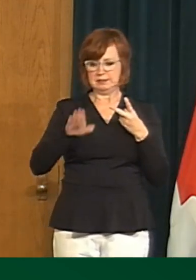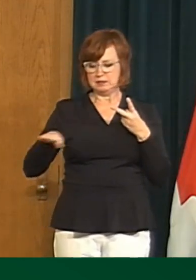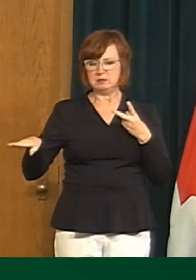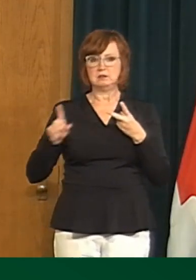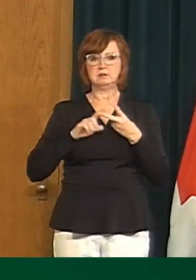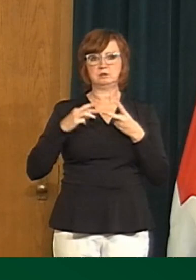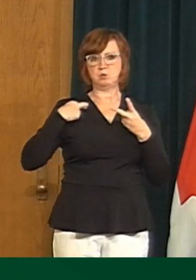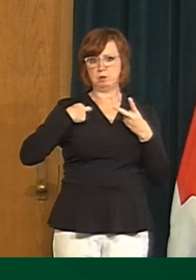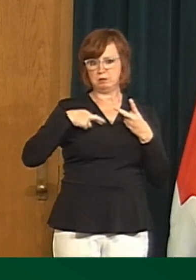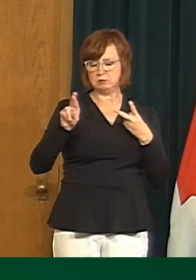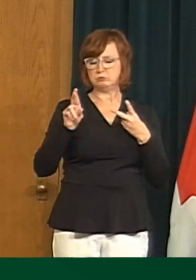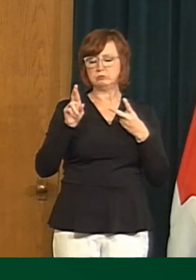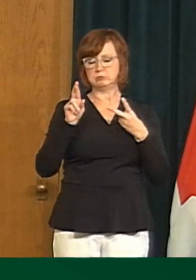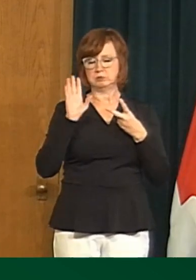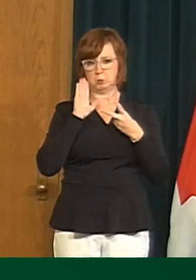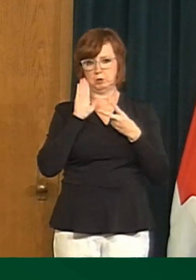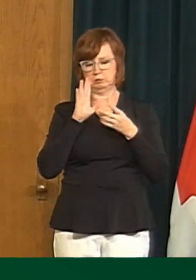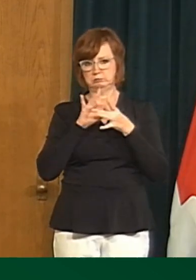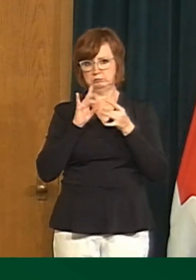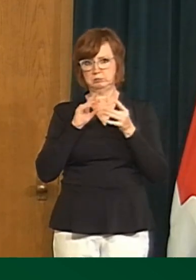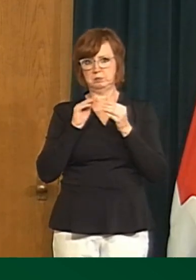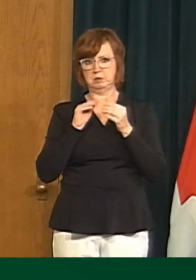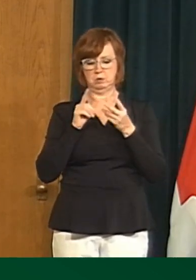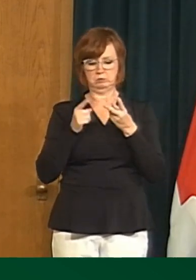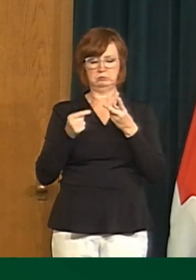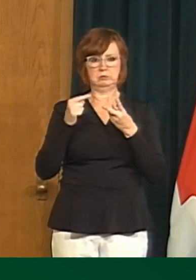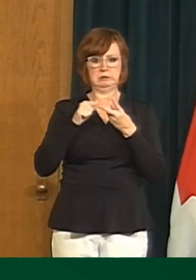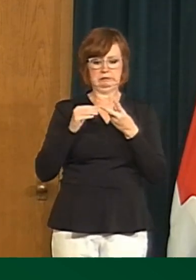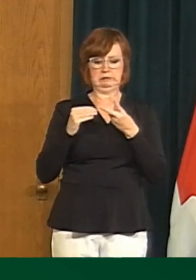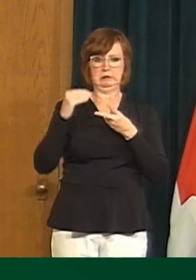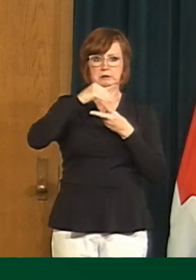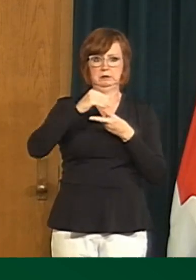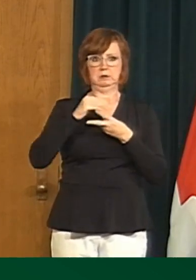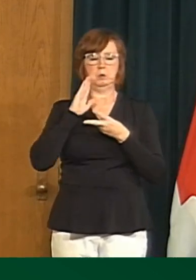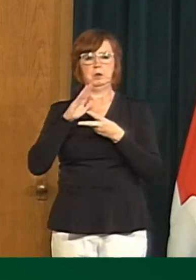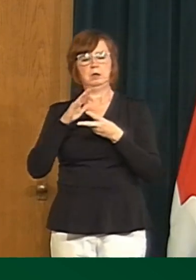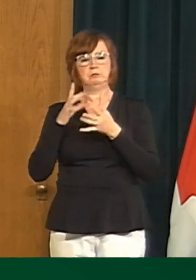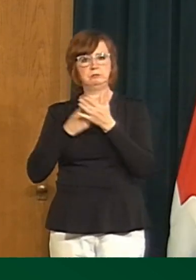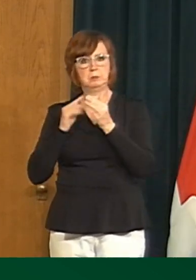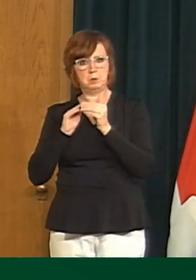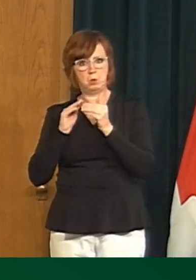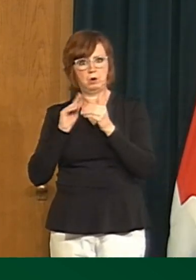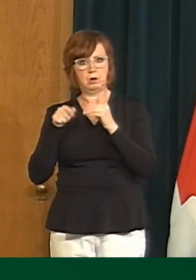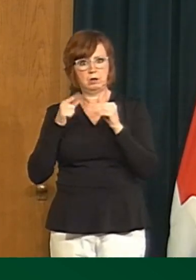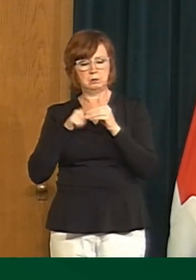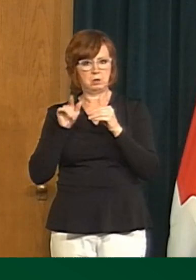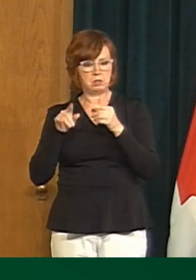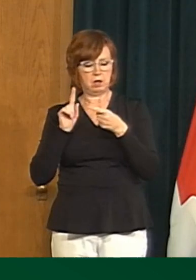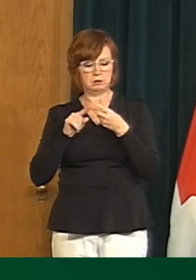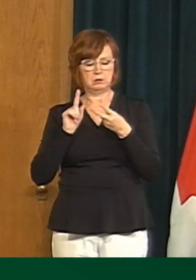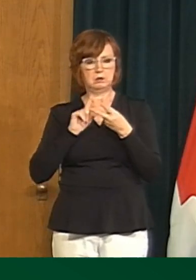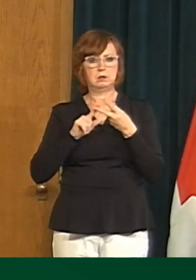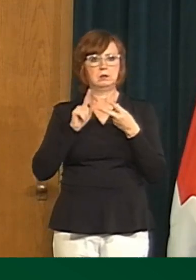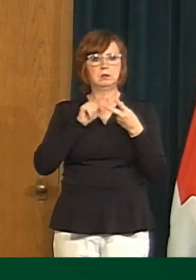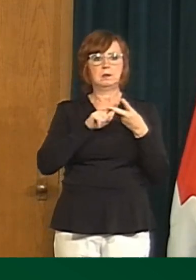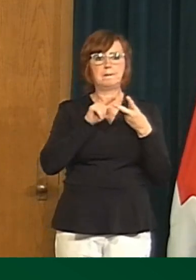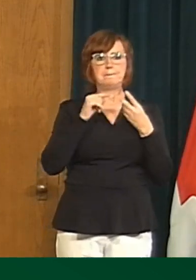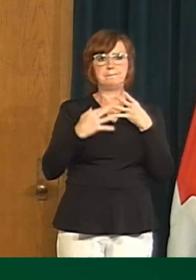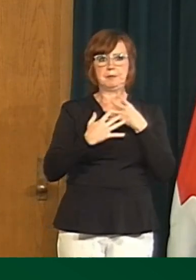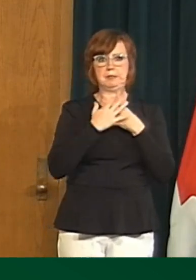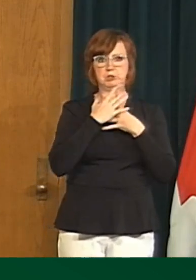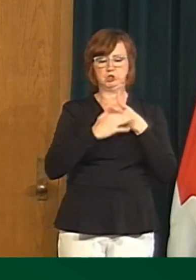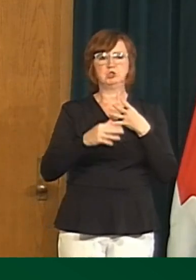worship services. We'll have more to say on the playgrounds in the days ahead, as well as beaches and ultimately providing some